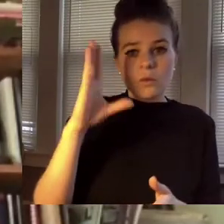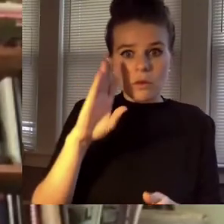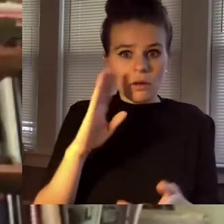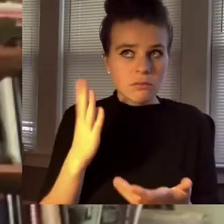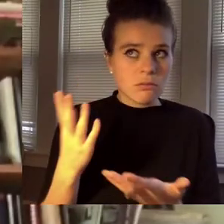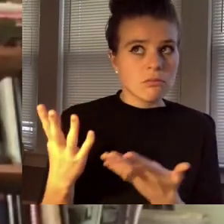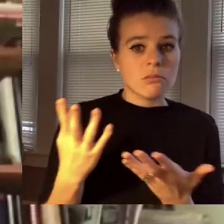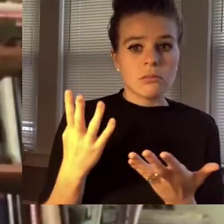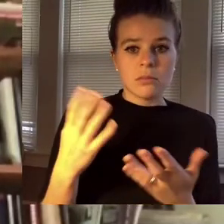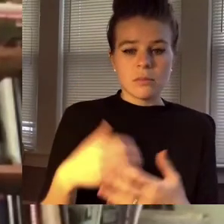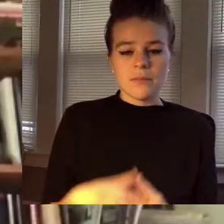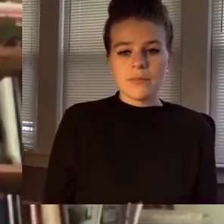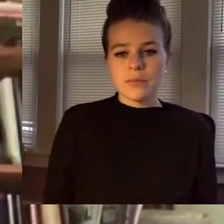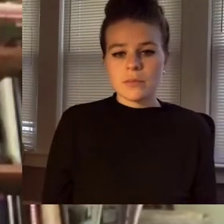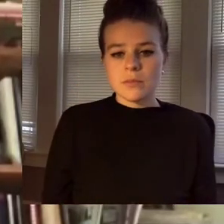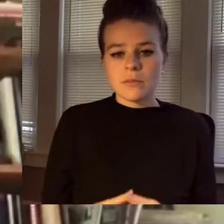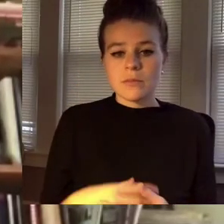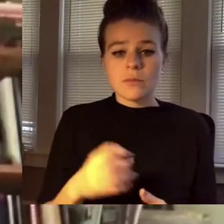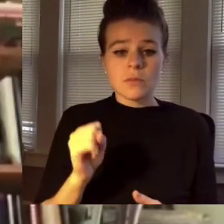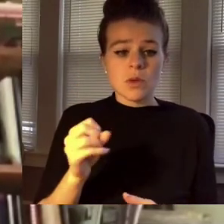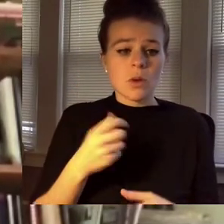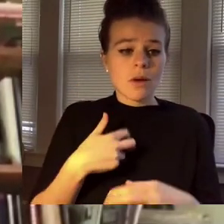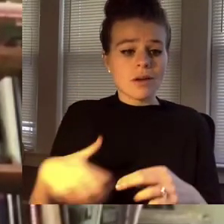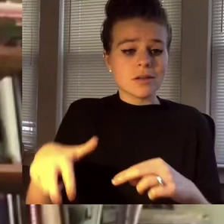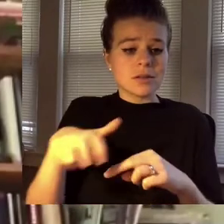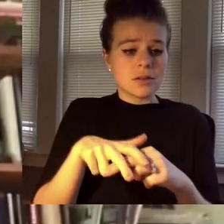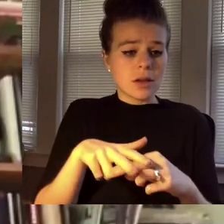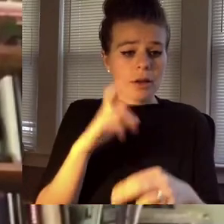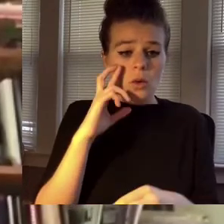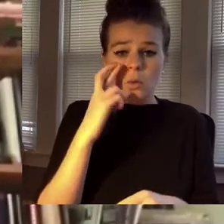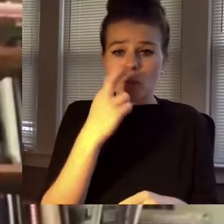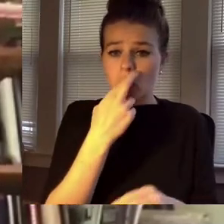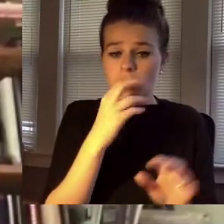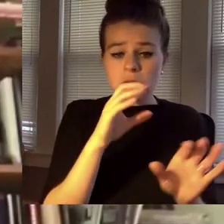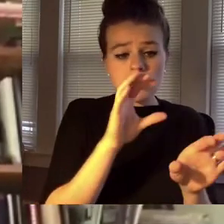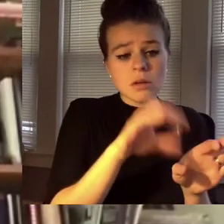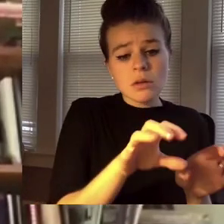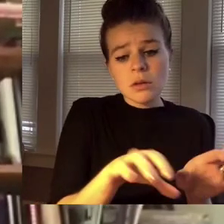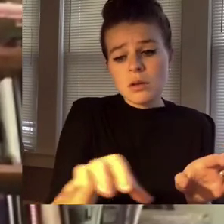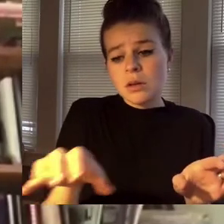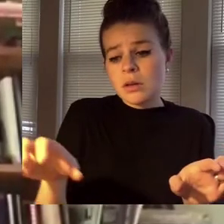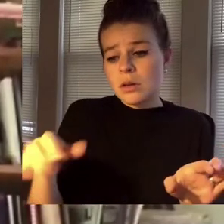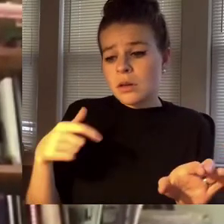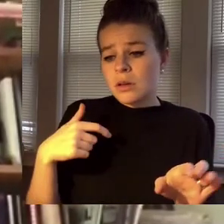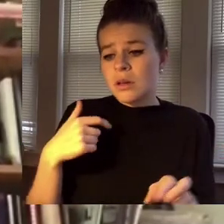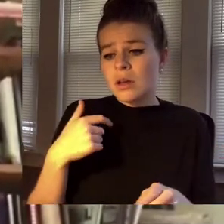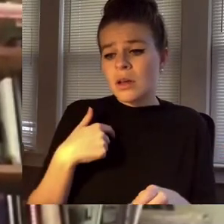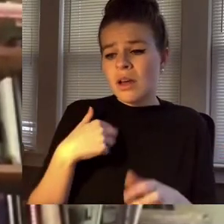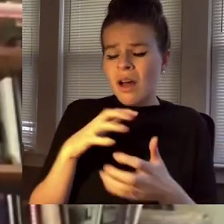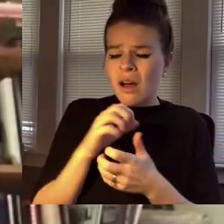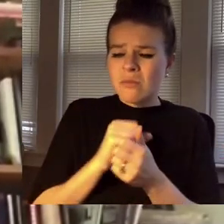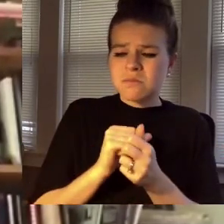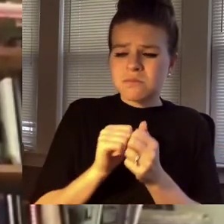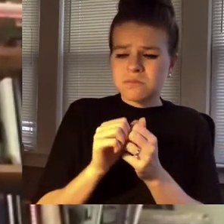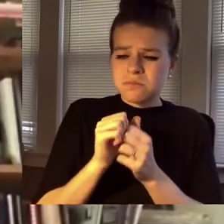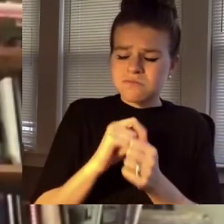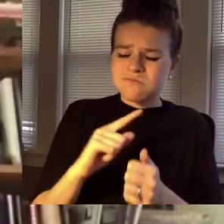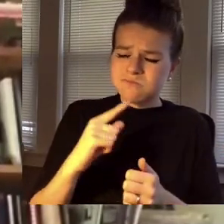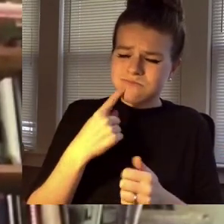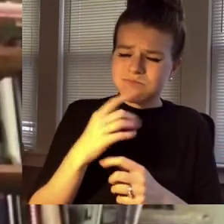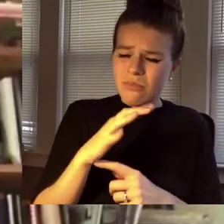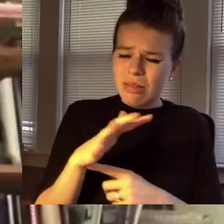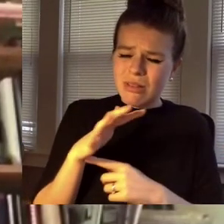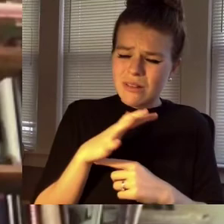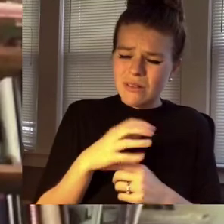So I sat among the roses and chewed at the bitter leaves. The